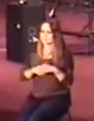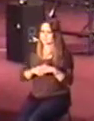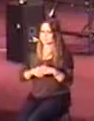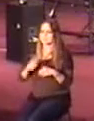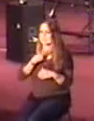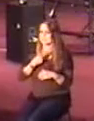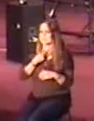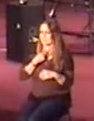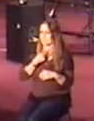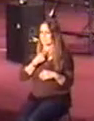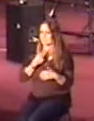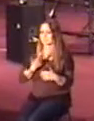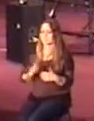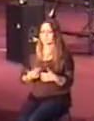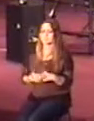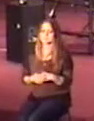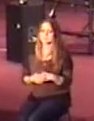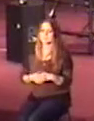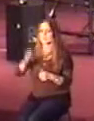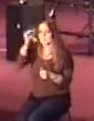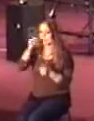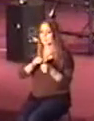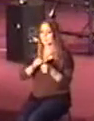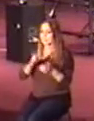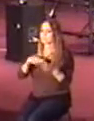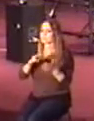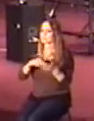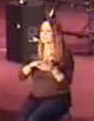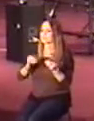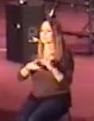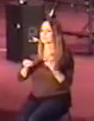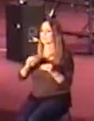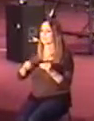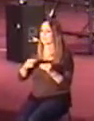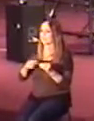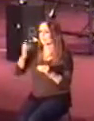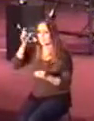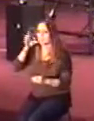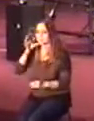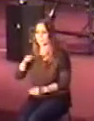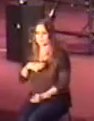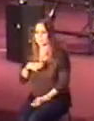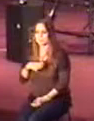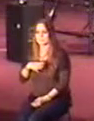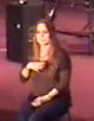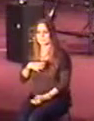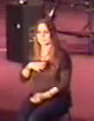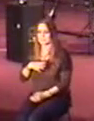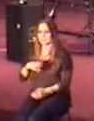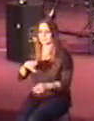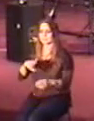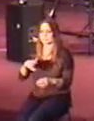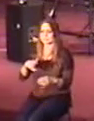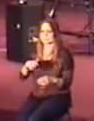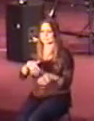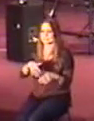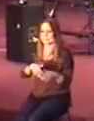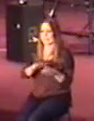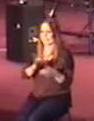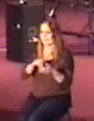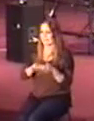story about Janelle McMillan. She was a lady who was buried in the World Trade Center when they were attacked